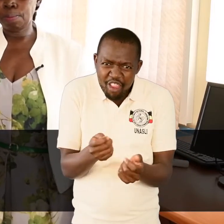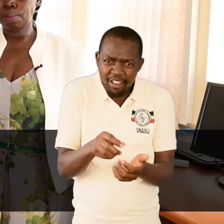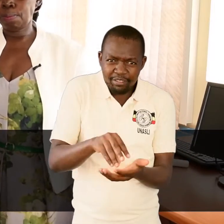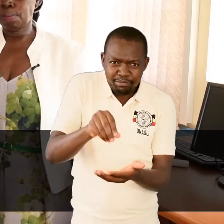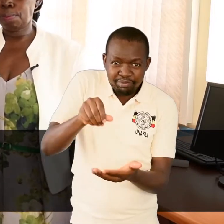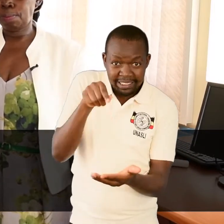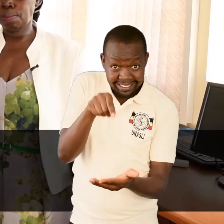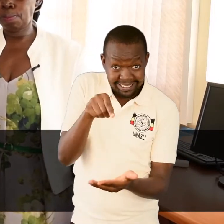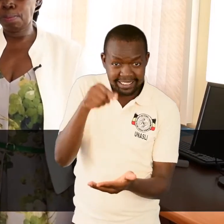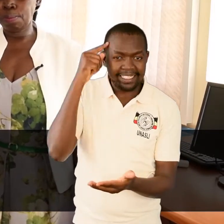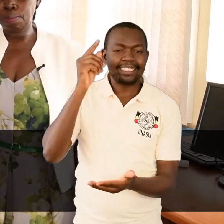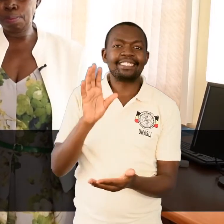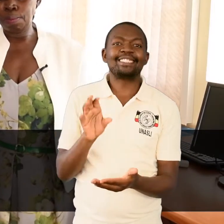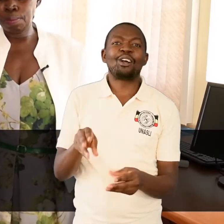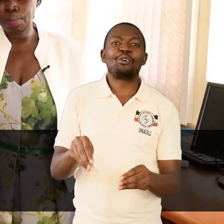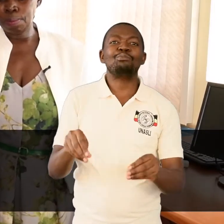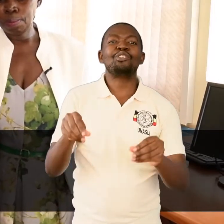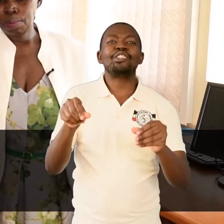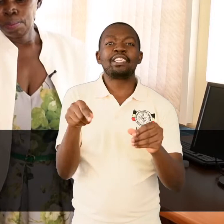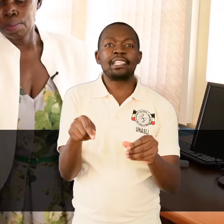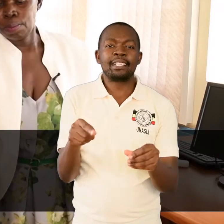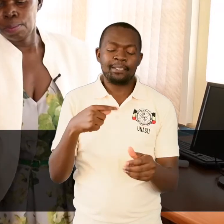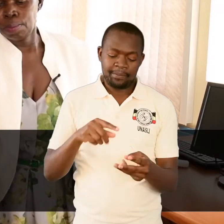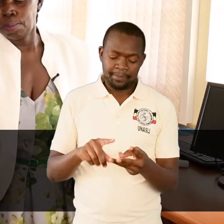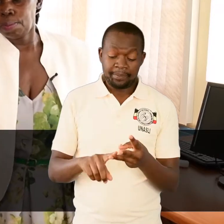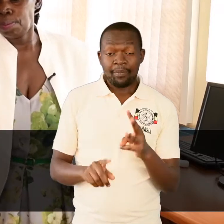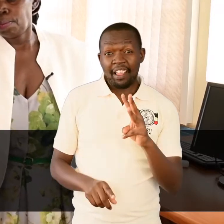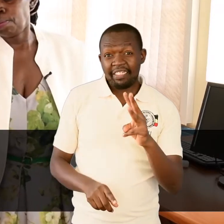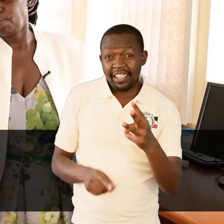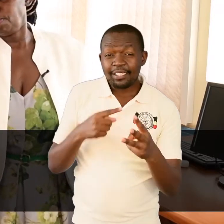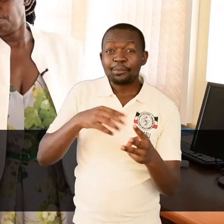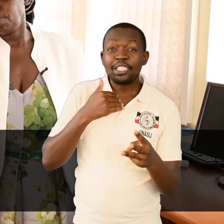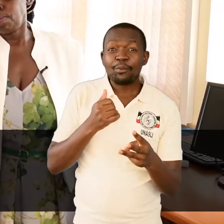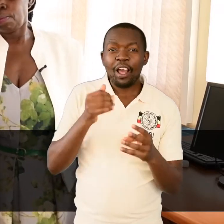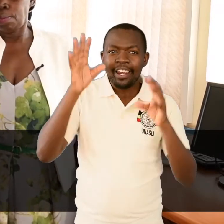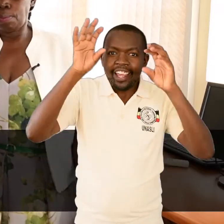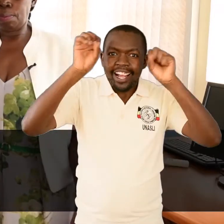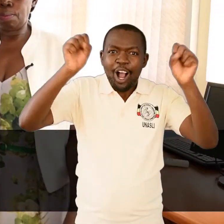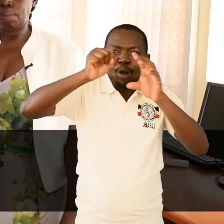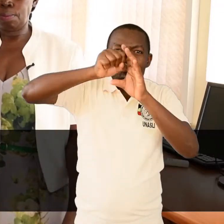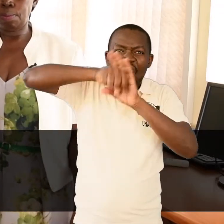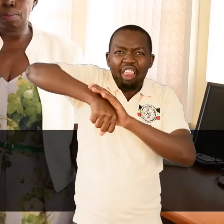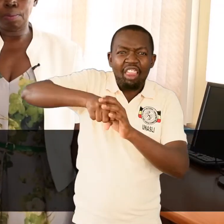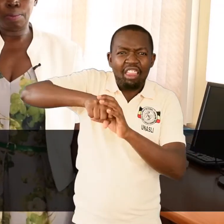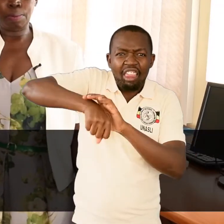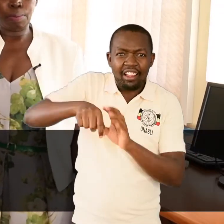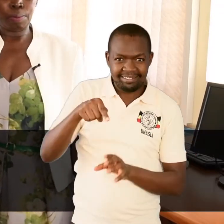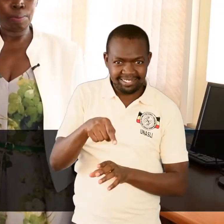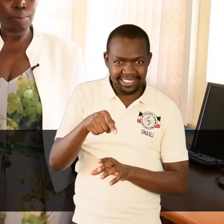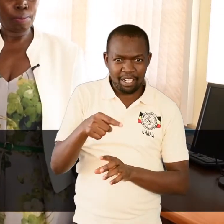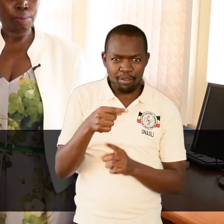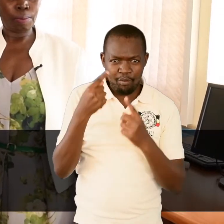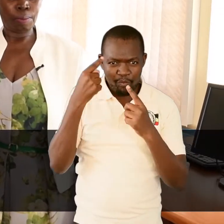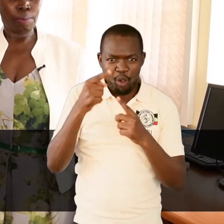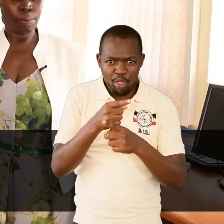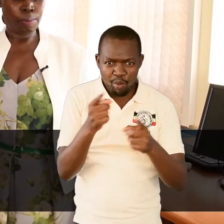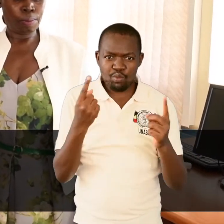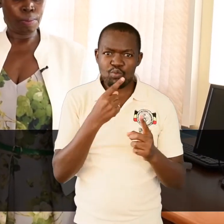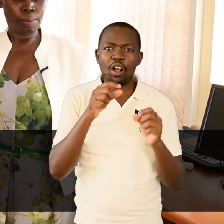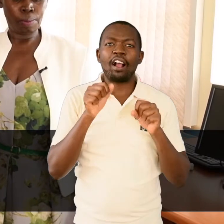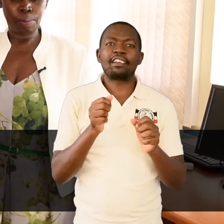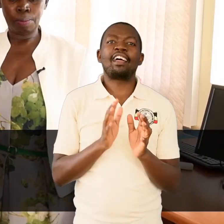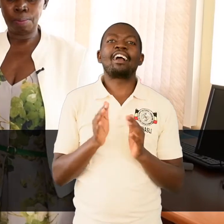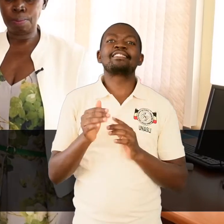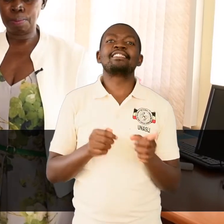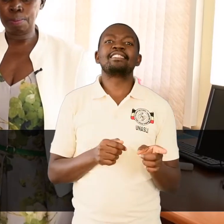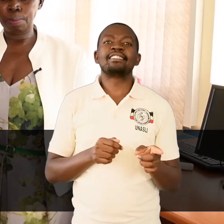dust. Thirdly, we need cow dung, especially for those who can access this cow